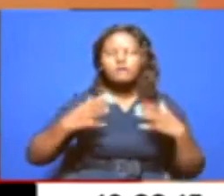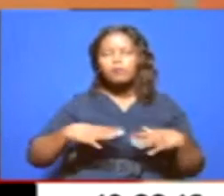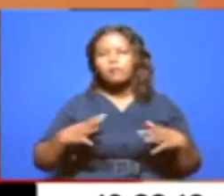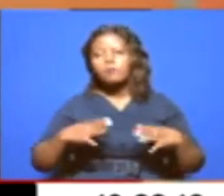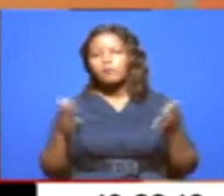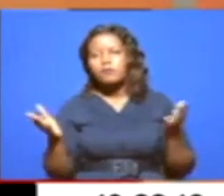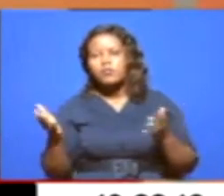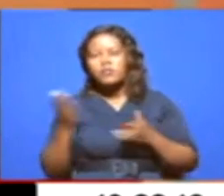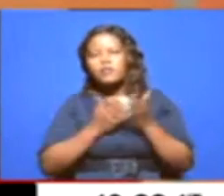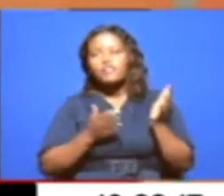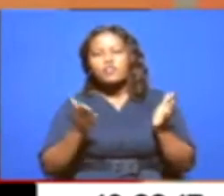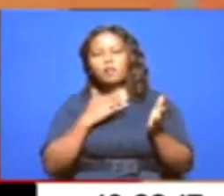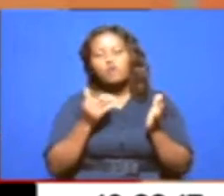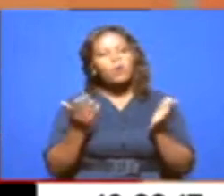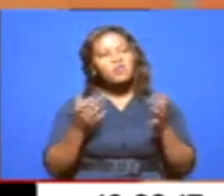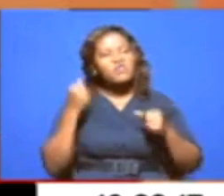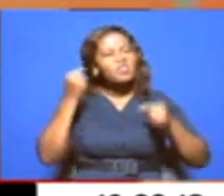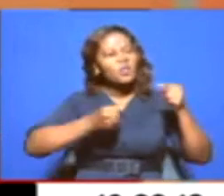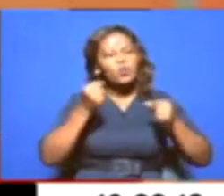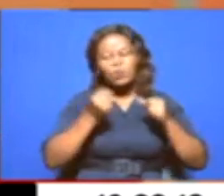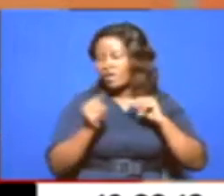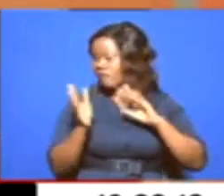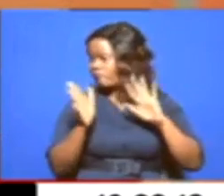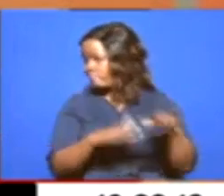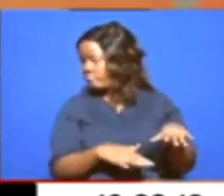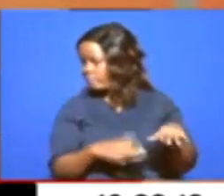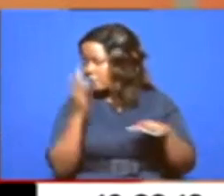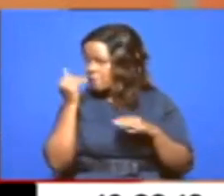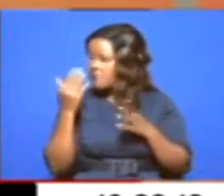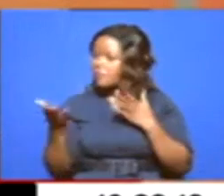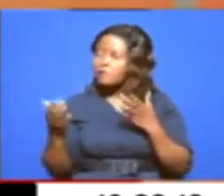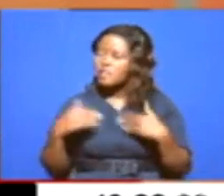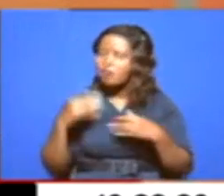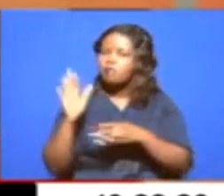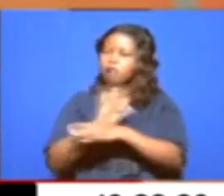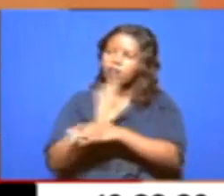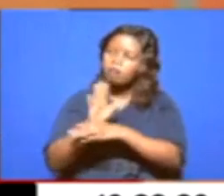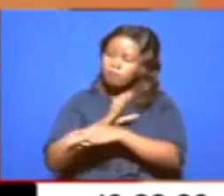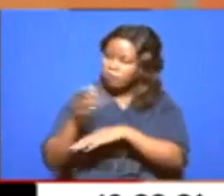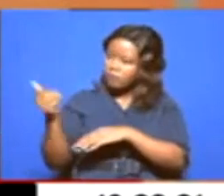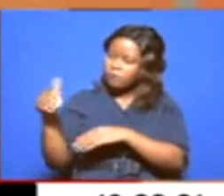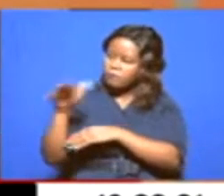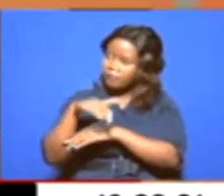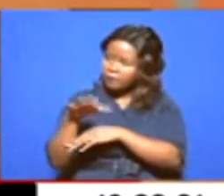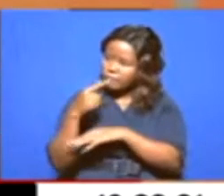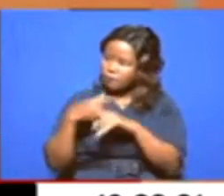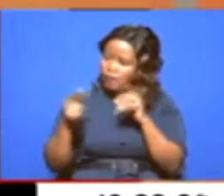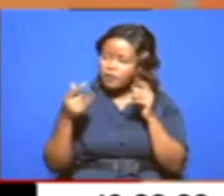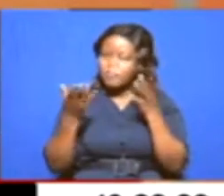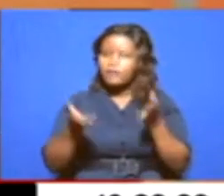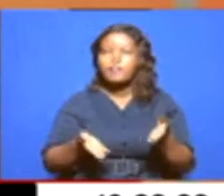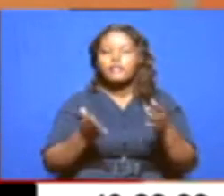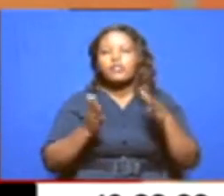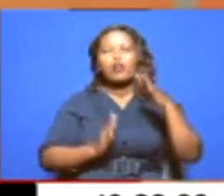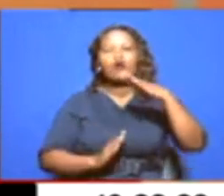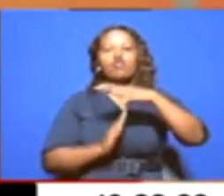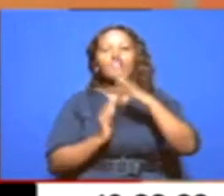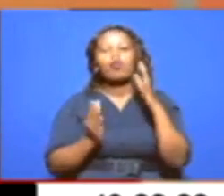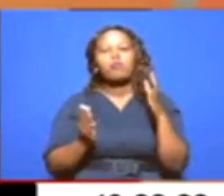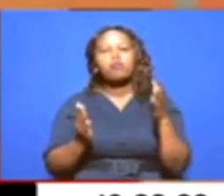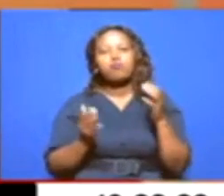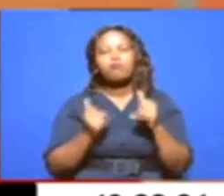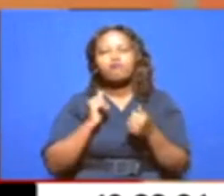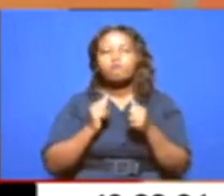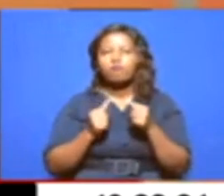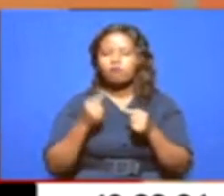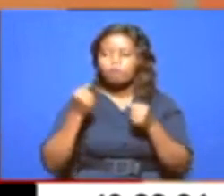they have to go to run indoor or any other event. Mm-hmm. So we engage with them, and those top athletes now, the foreign athletes, we have to provide